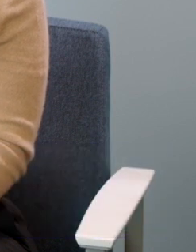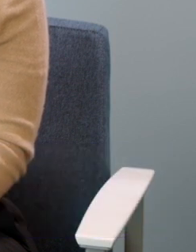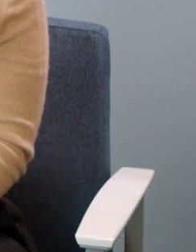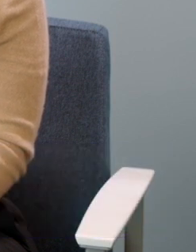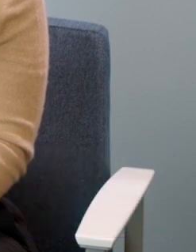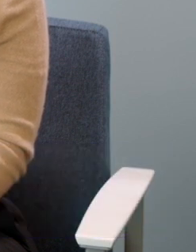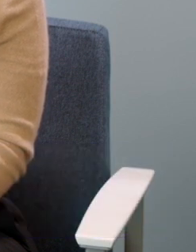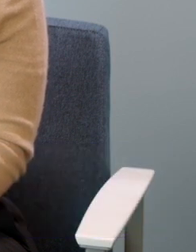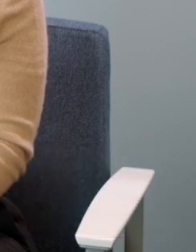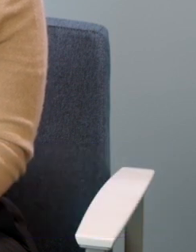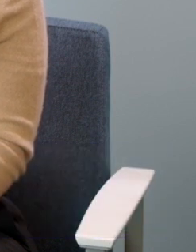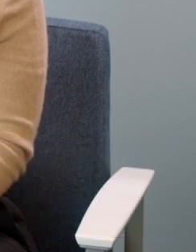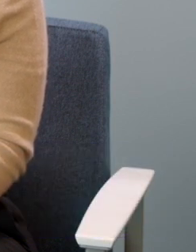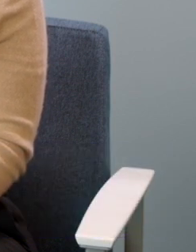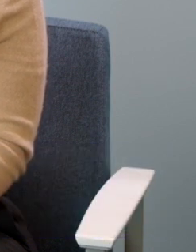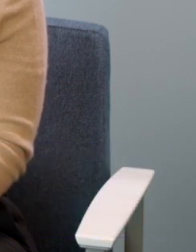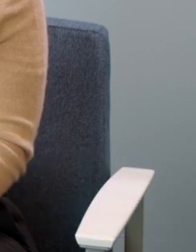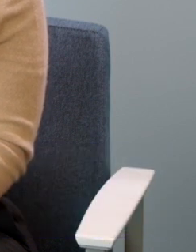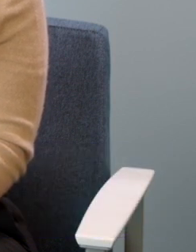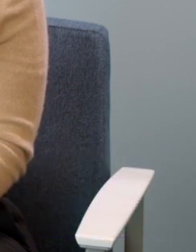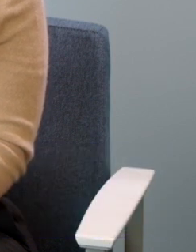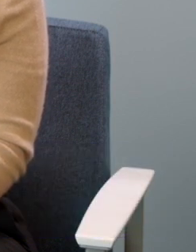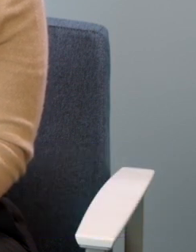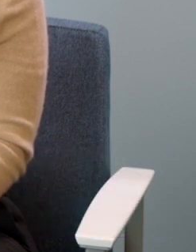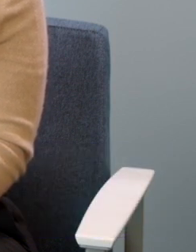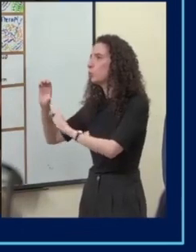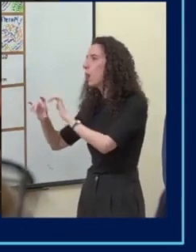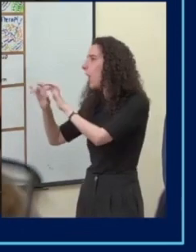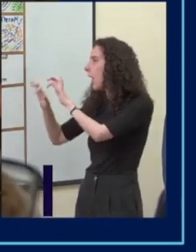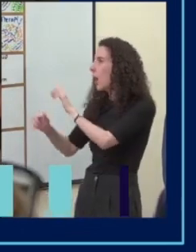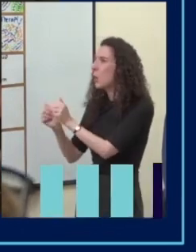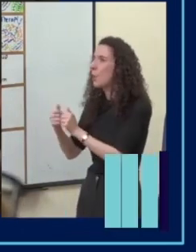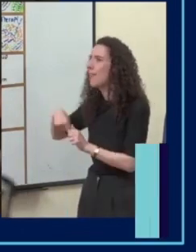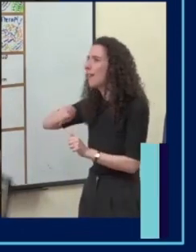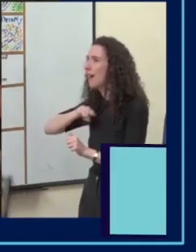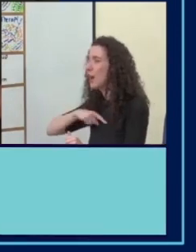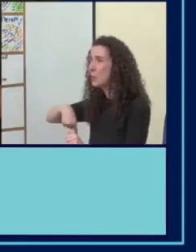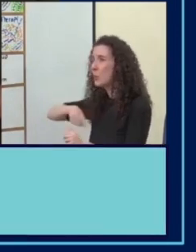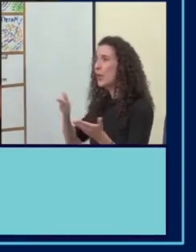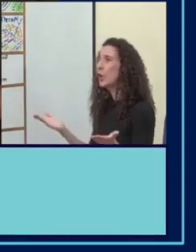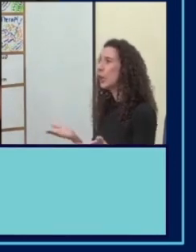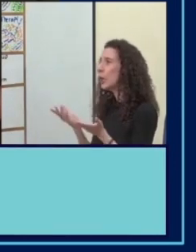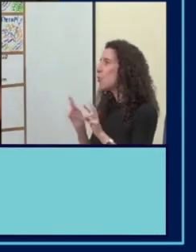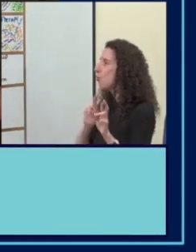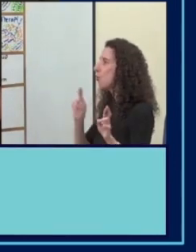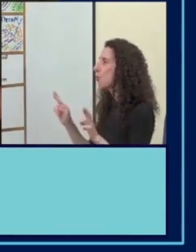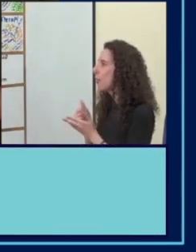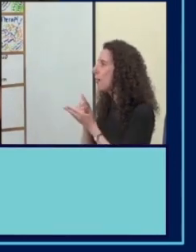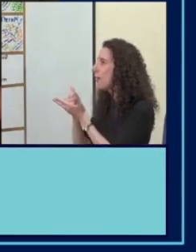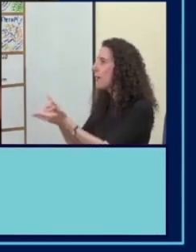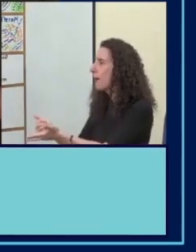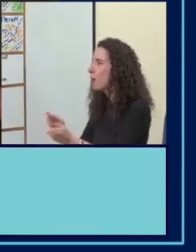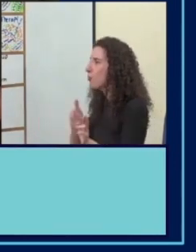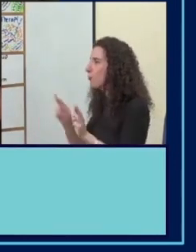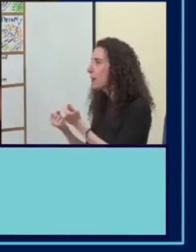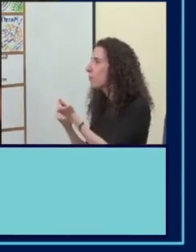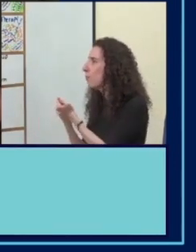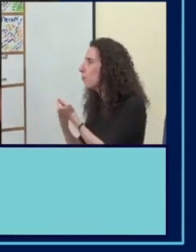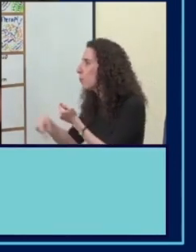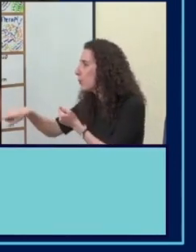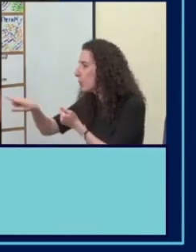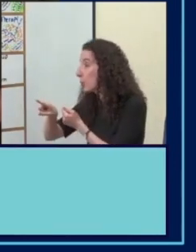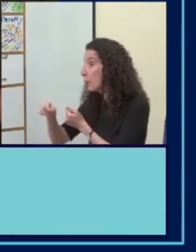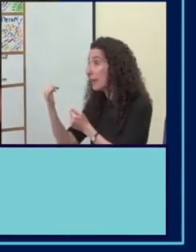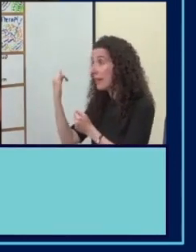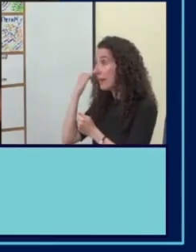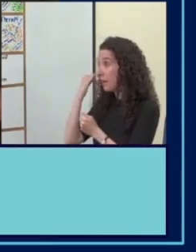to be able to express this in a way that they feel most comfortable. We are going to be there for you. If you do try to reach